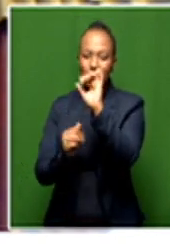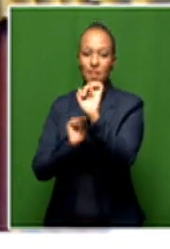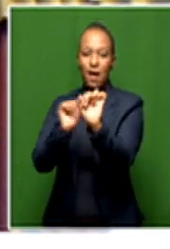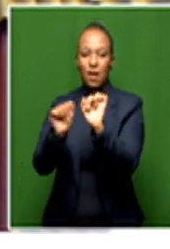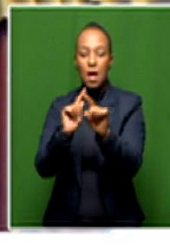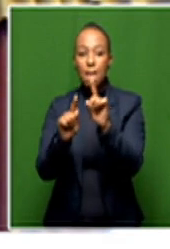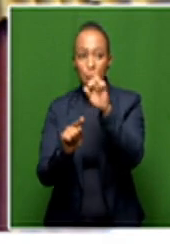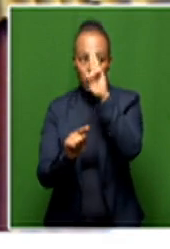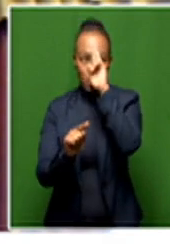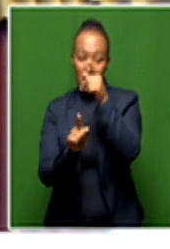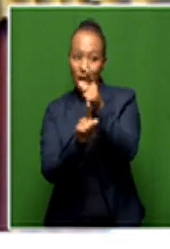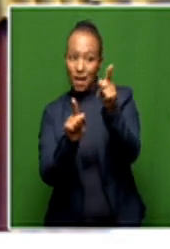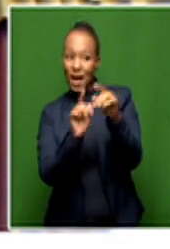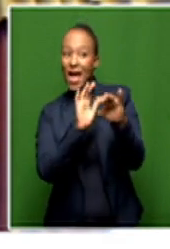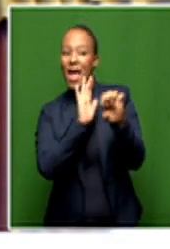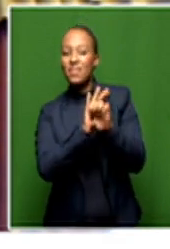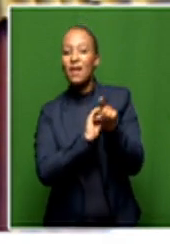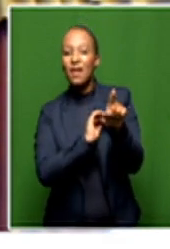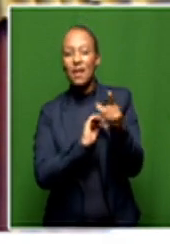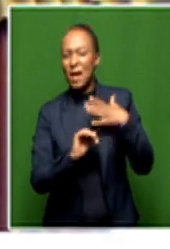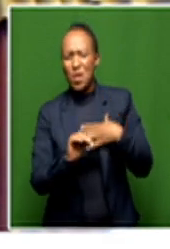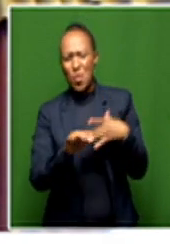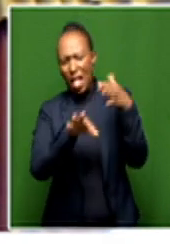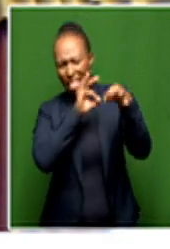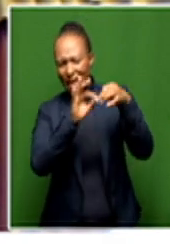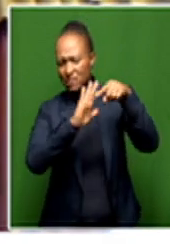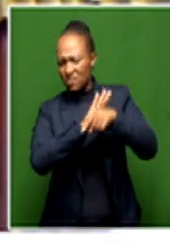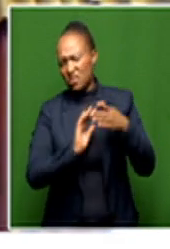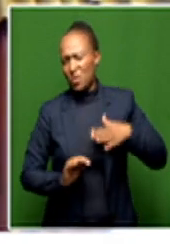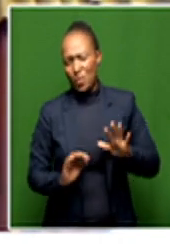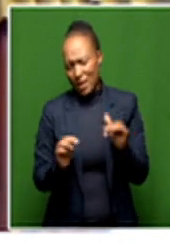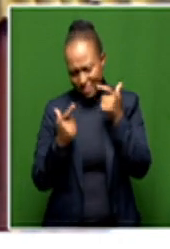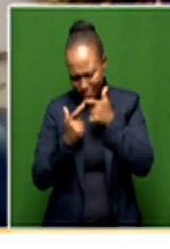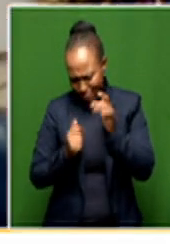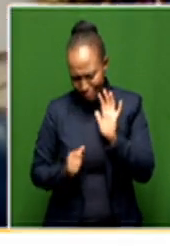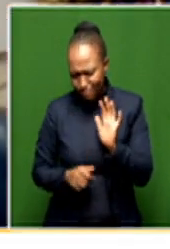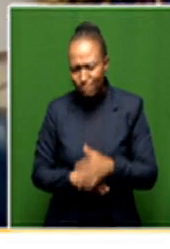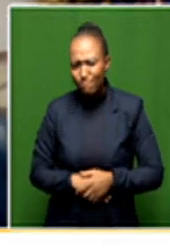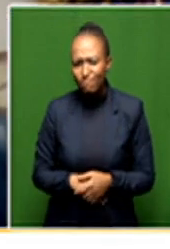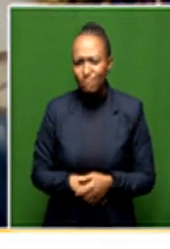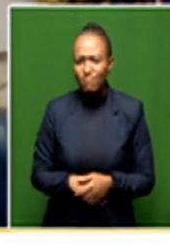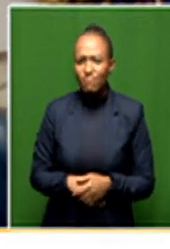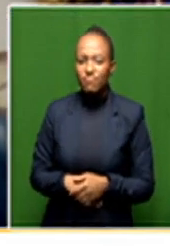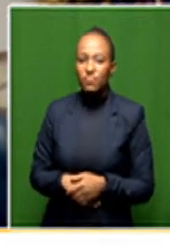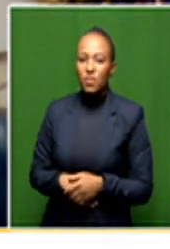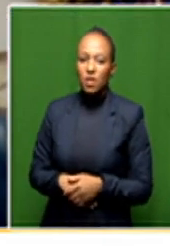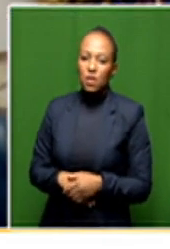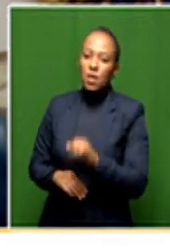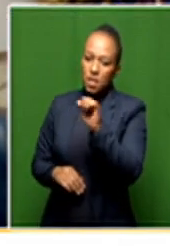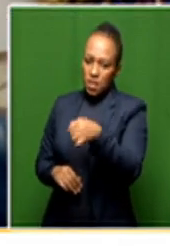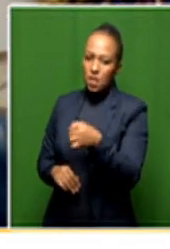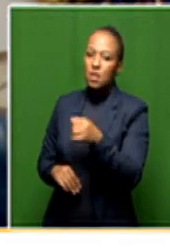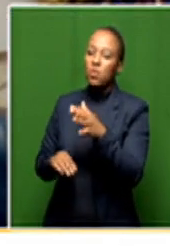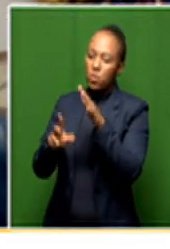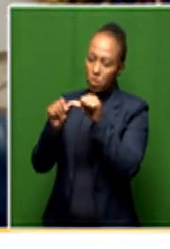to remind them of the ethical side of that, which I don't want to go into. No, absolutely, and that's, I think, another conversation we need to have. We